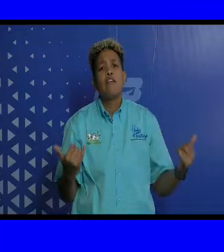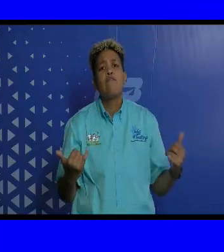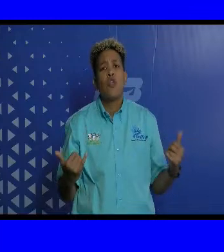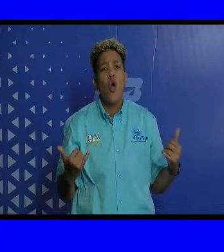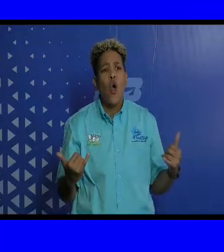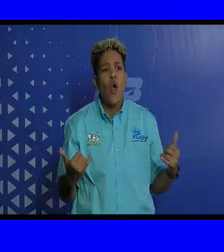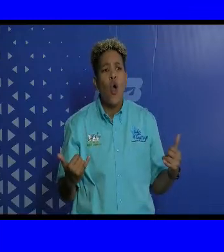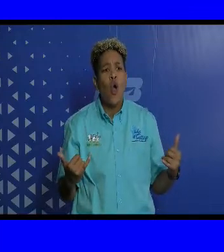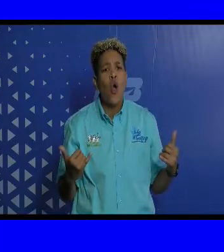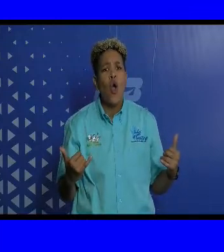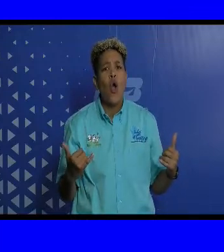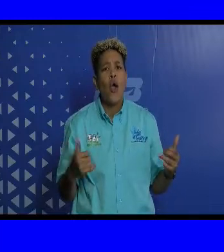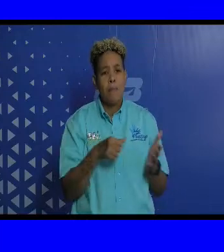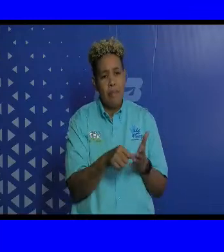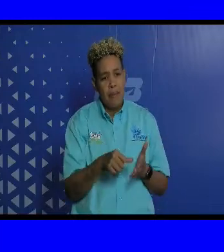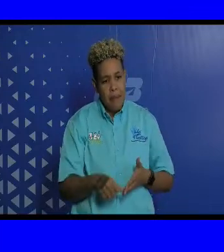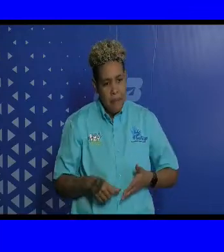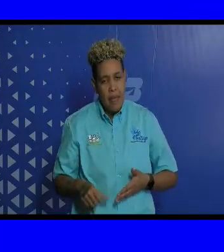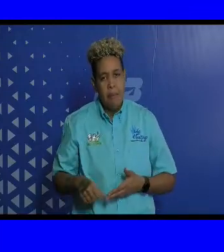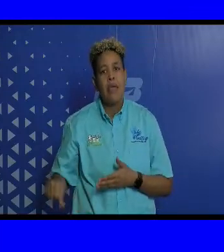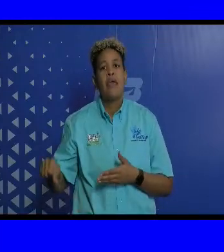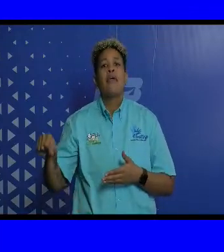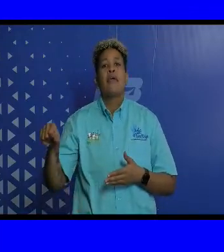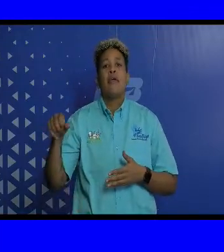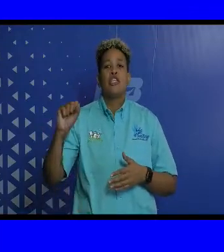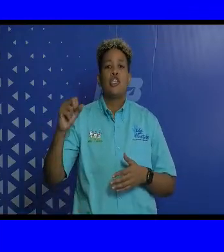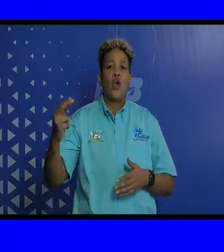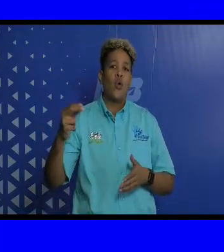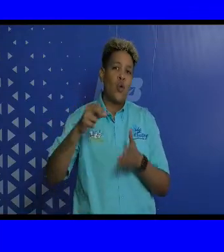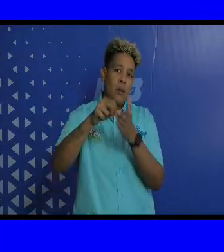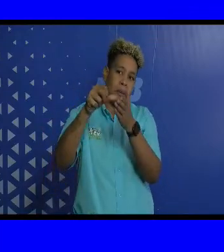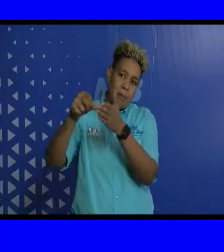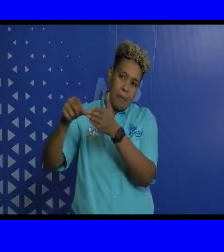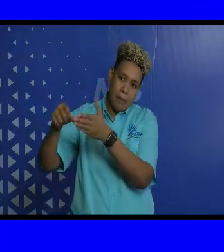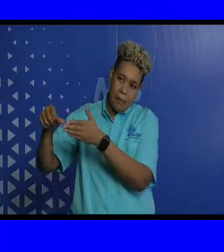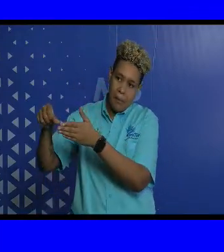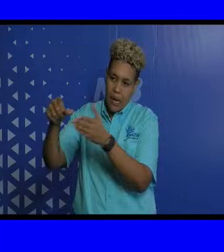now, a dividend-paying cow.